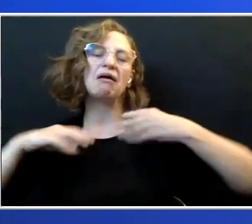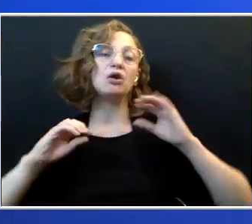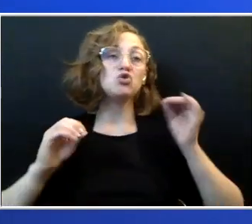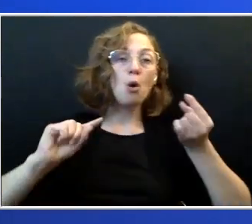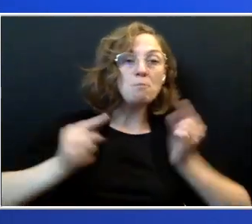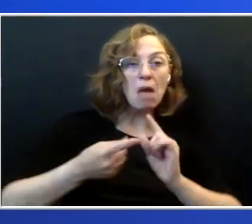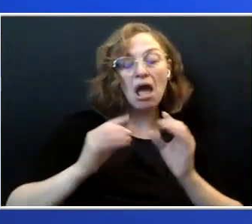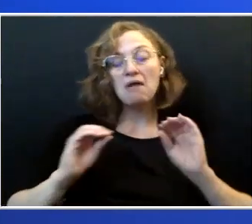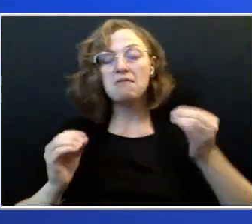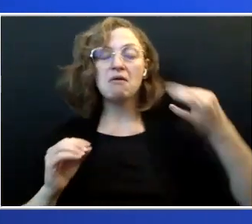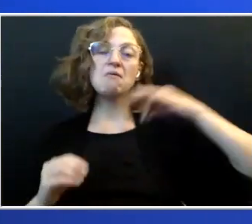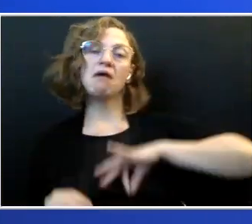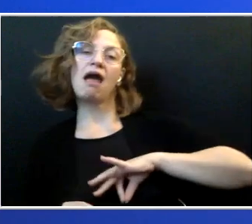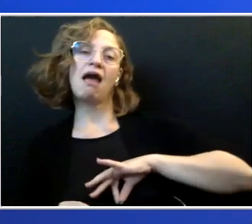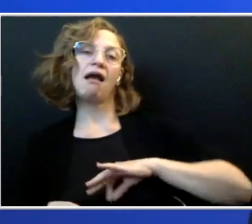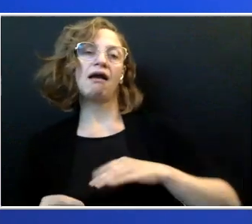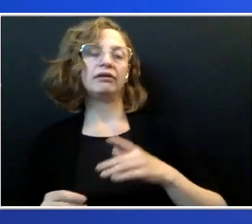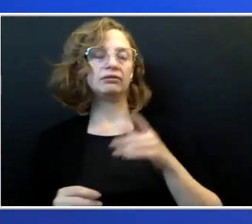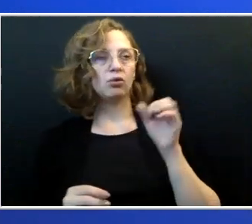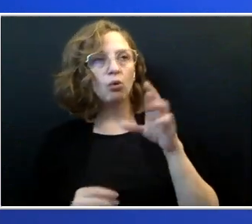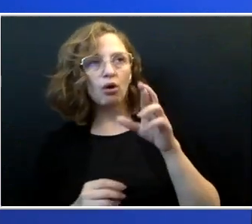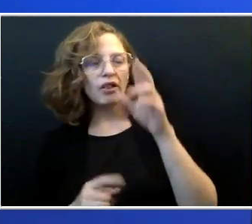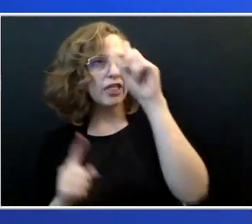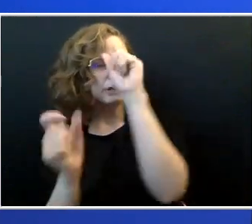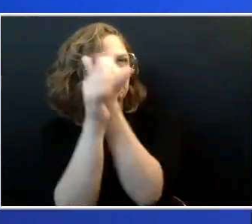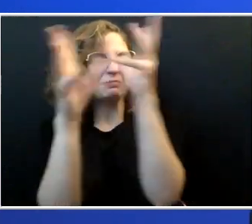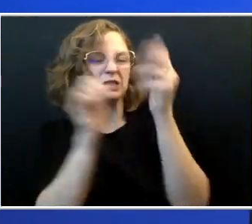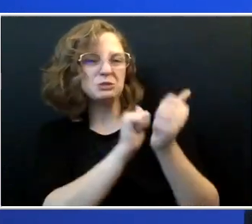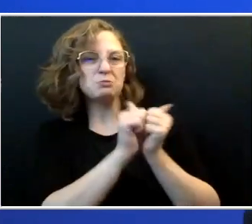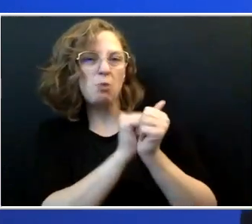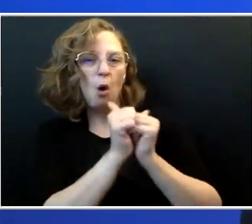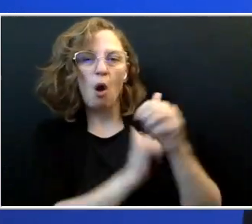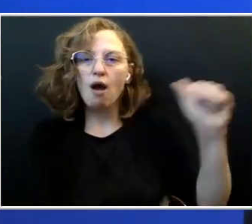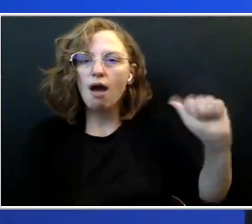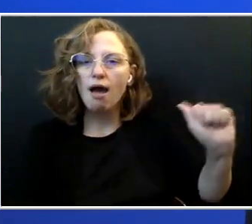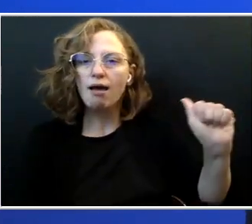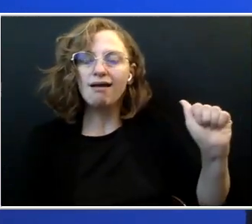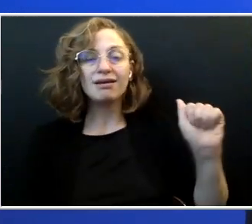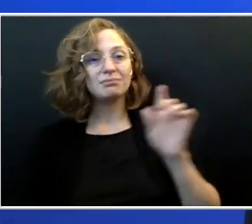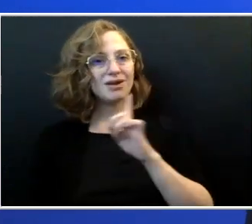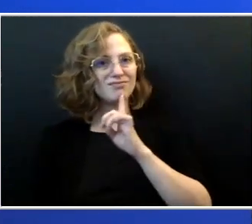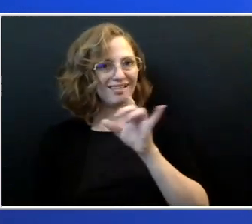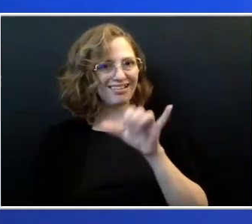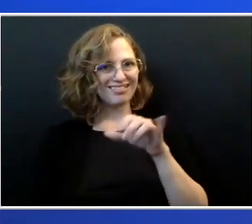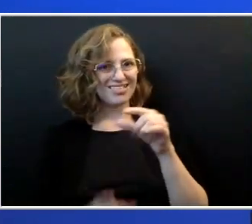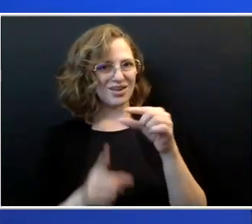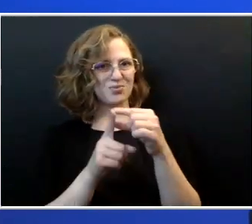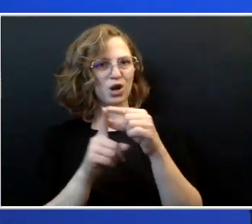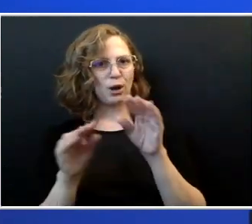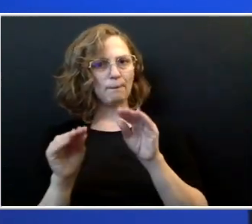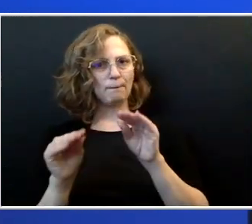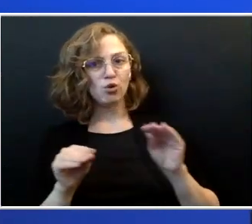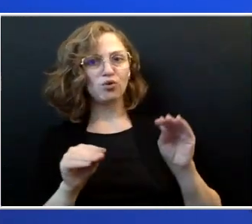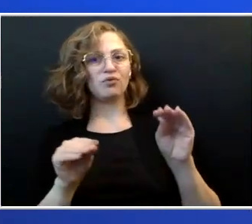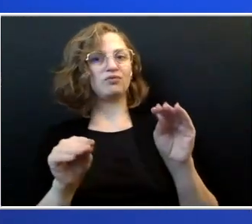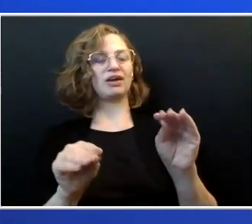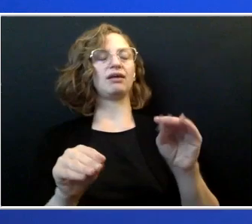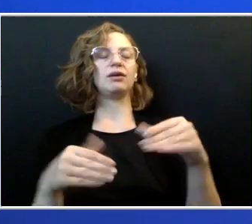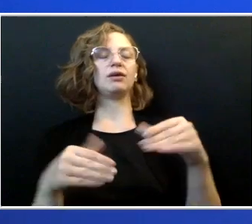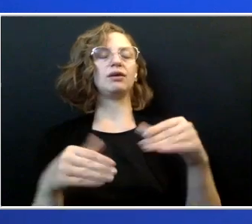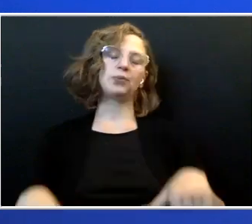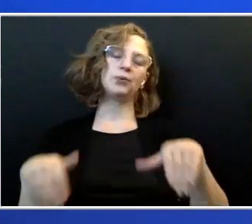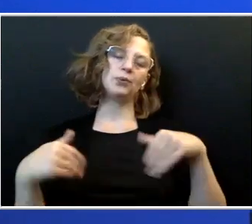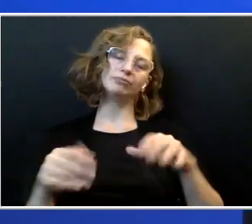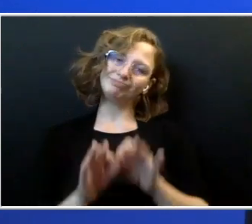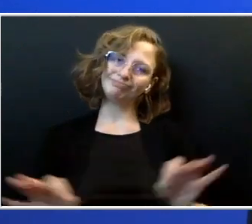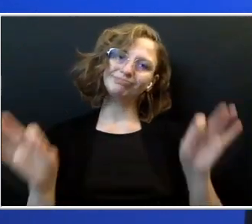and athletic performance, when the reality is that word moving is actually really, really important. So there's benefits to all of it. We have really